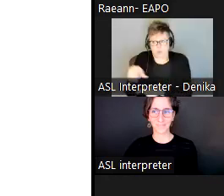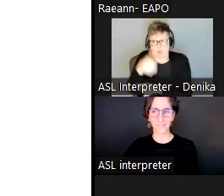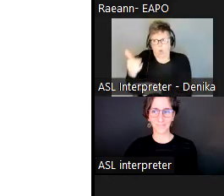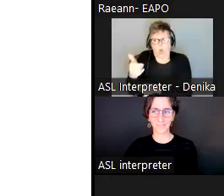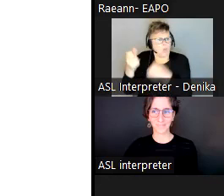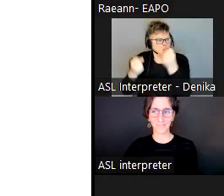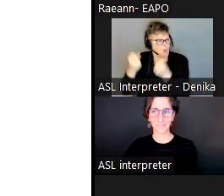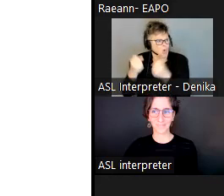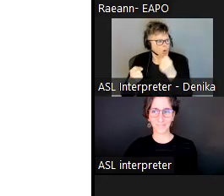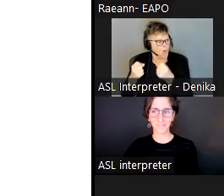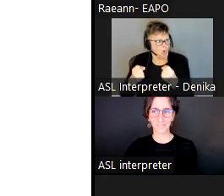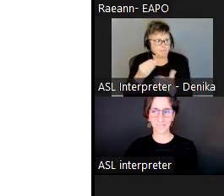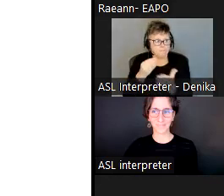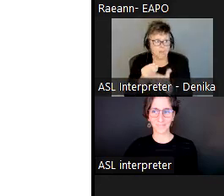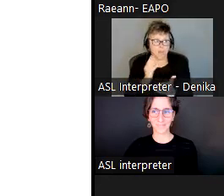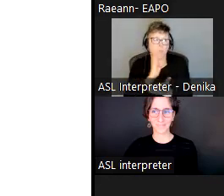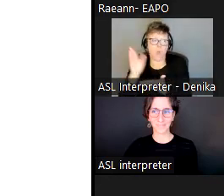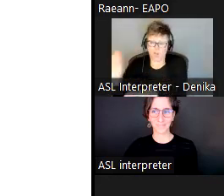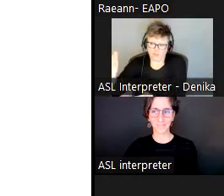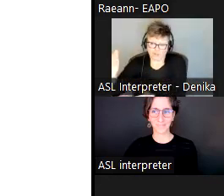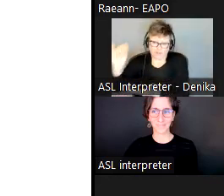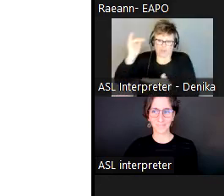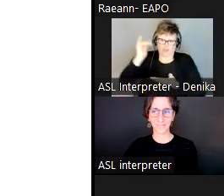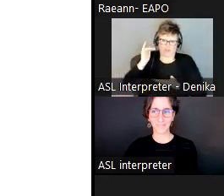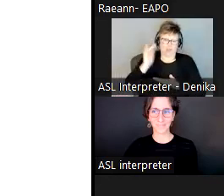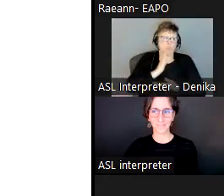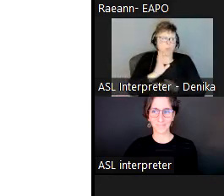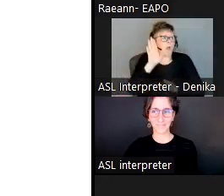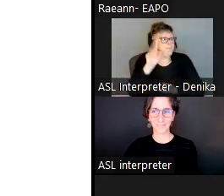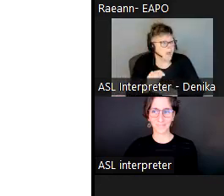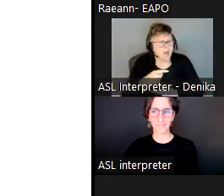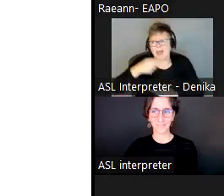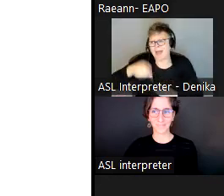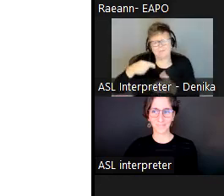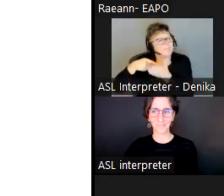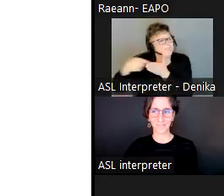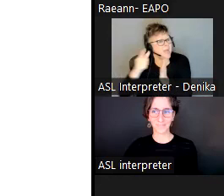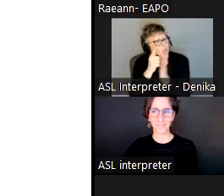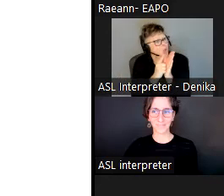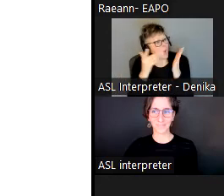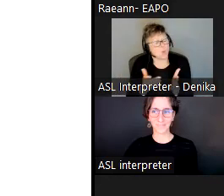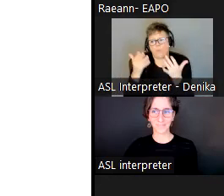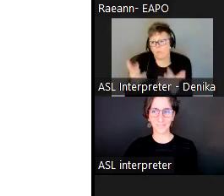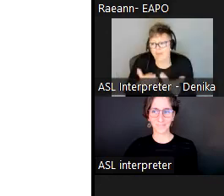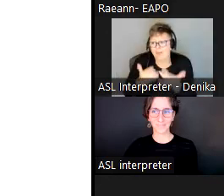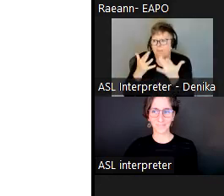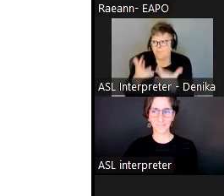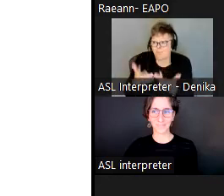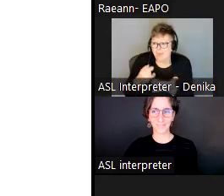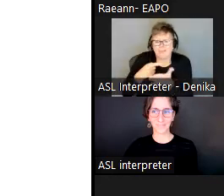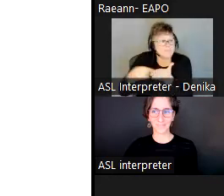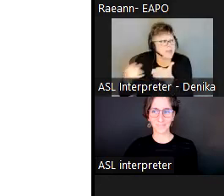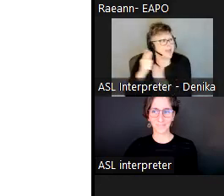going to get a large sum of money, but there are lawyer fees to pay prior to him receiving that money.